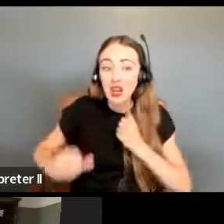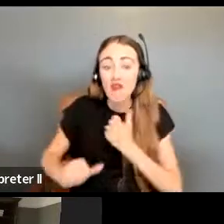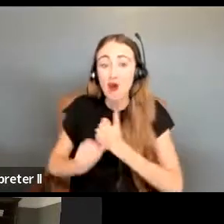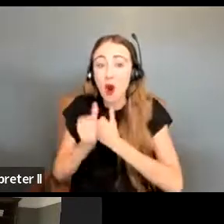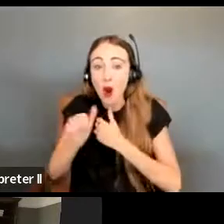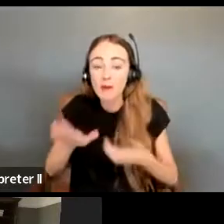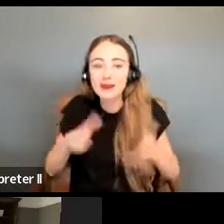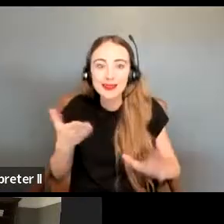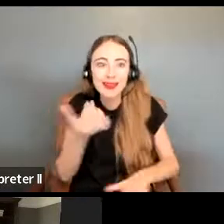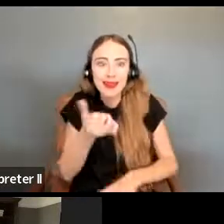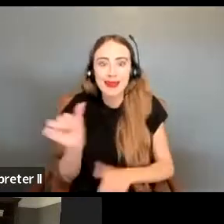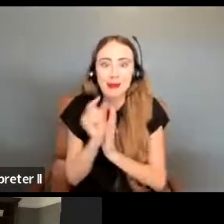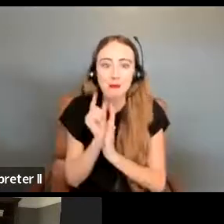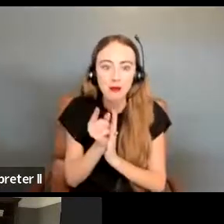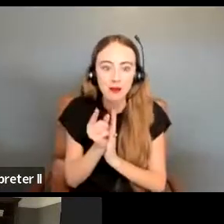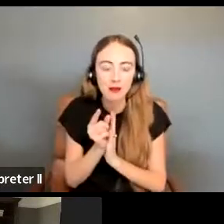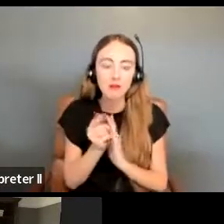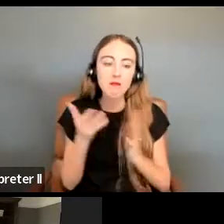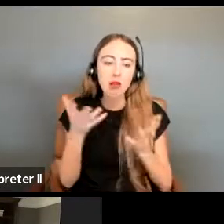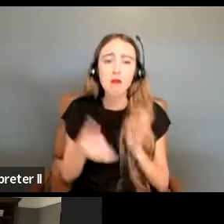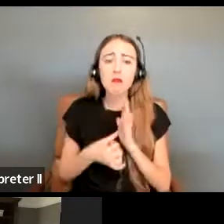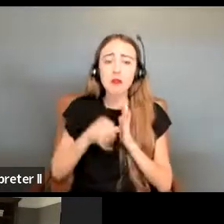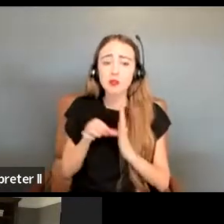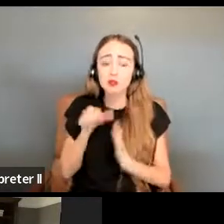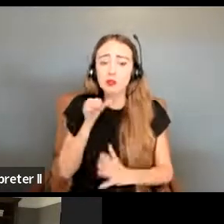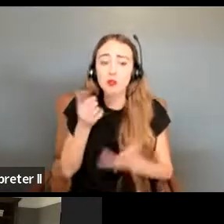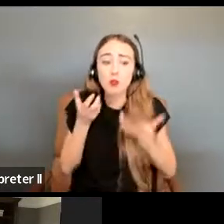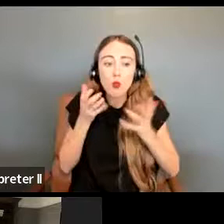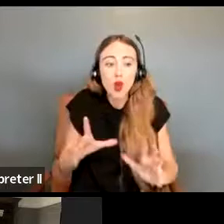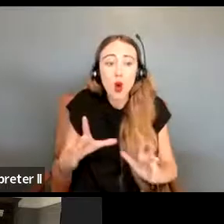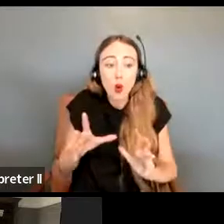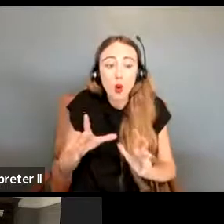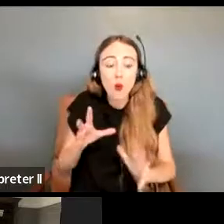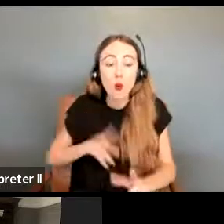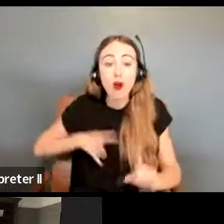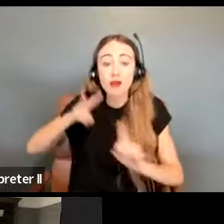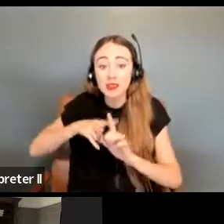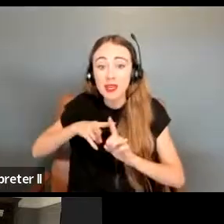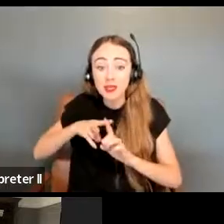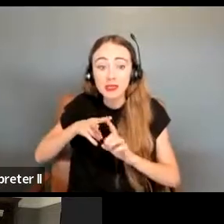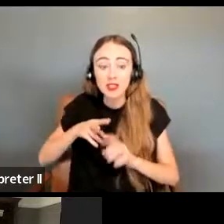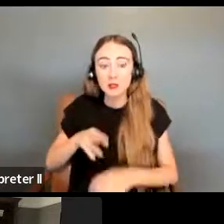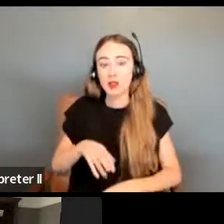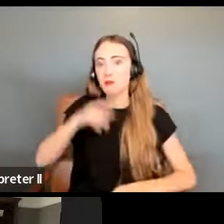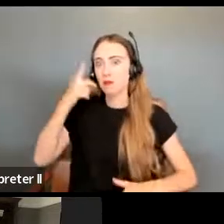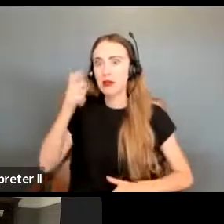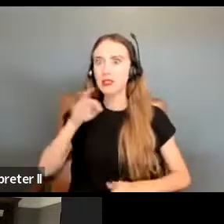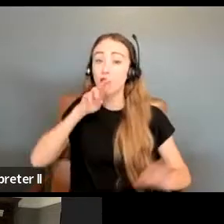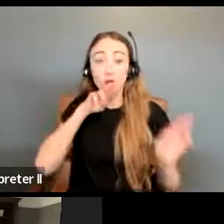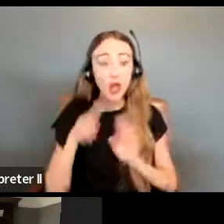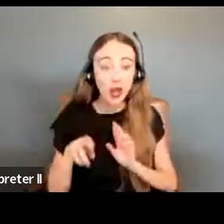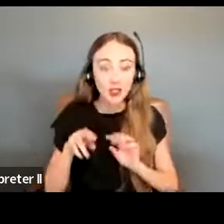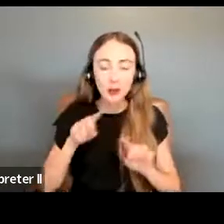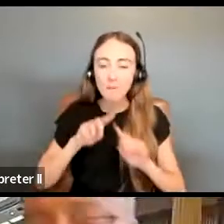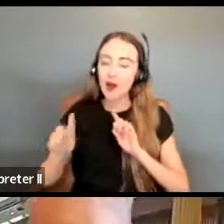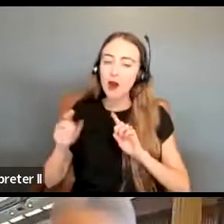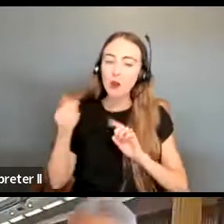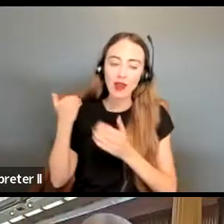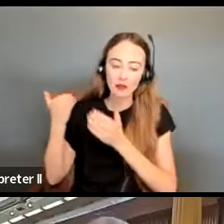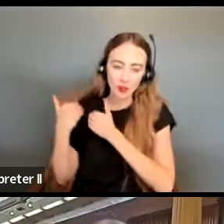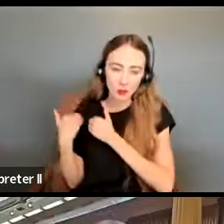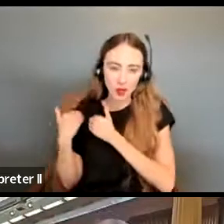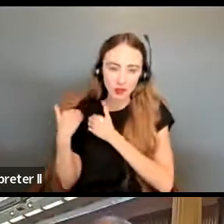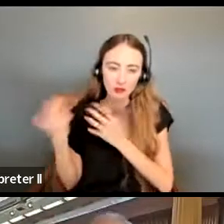any moment. I want to emphasize that we do not want sentencing in our city to be reactionary, but we do have a responsibility to